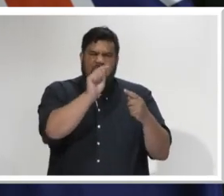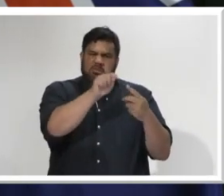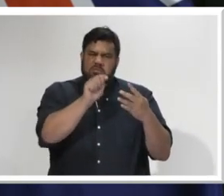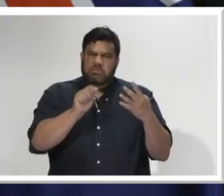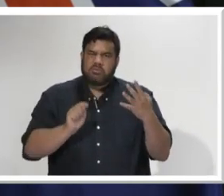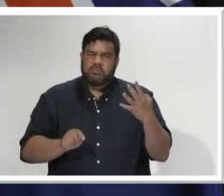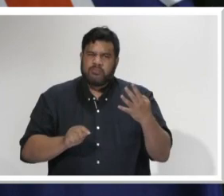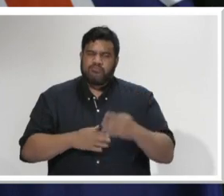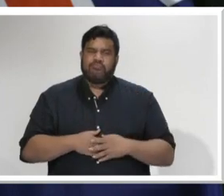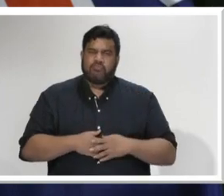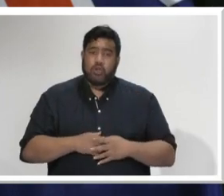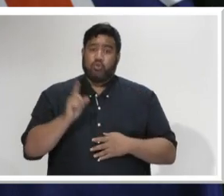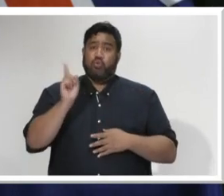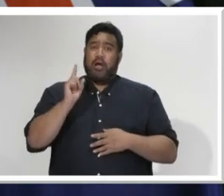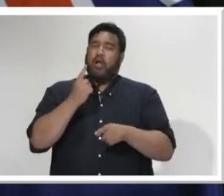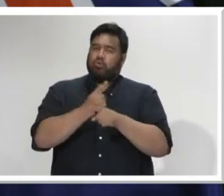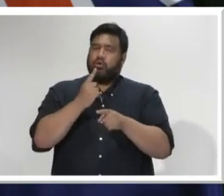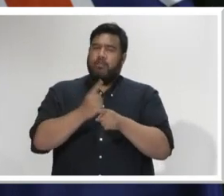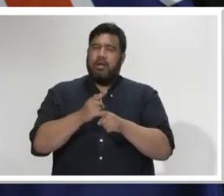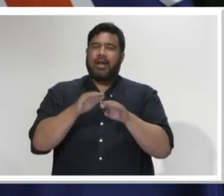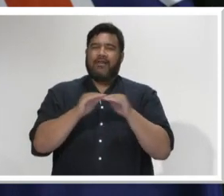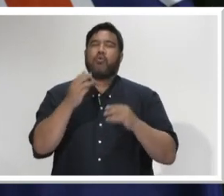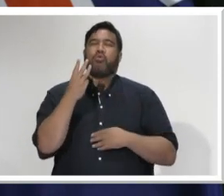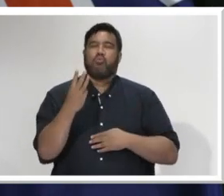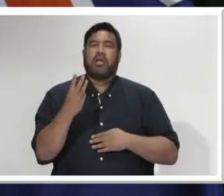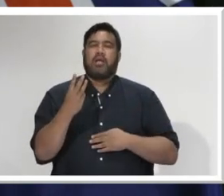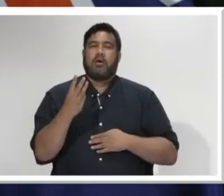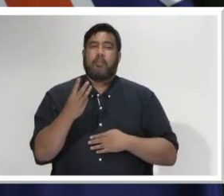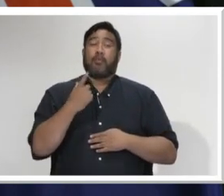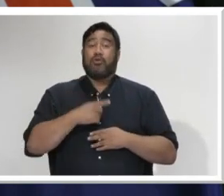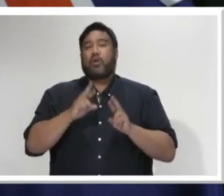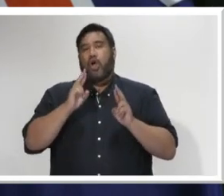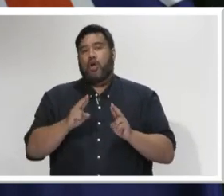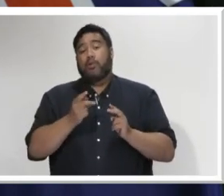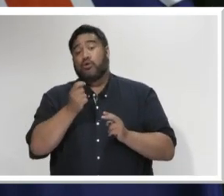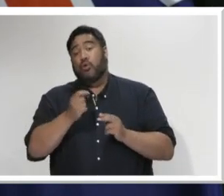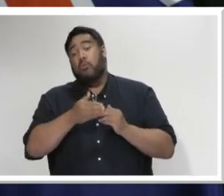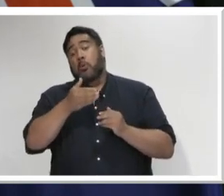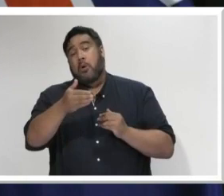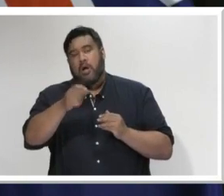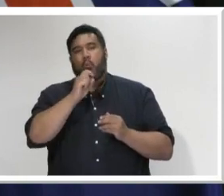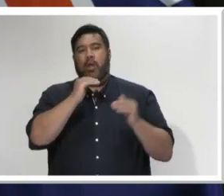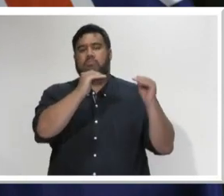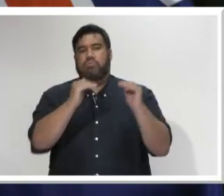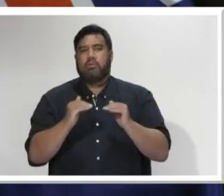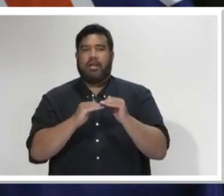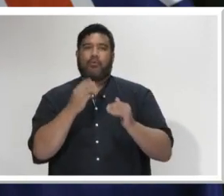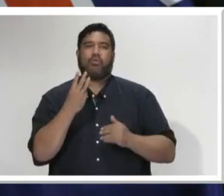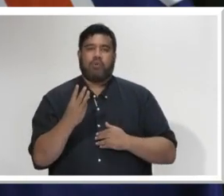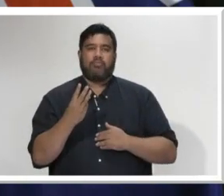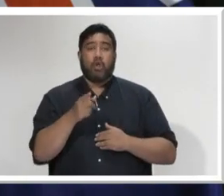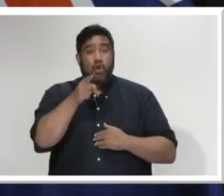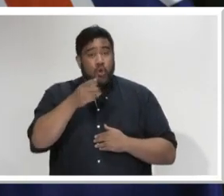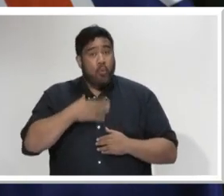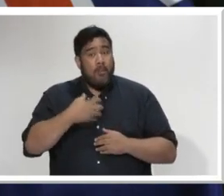mainly on level 3, as that's the next step we will move to in time, information is also being made available today